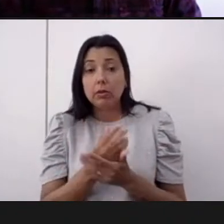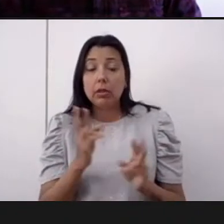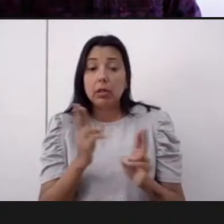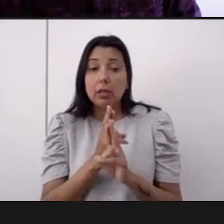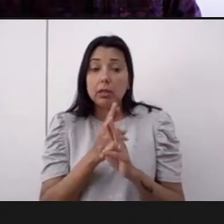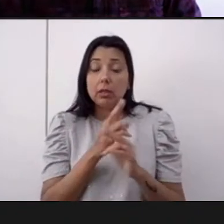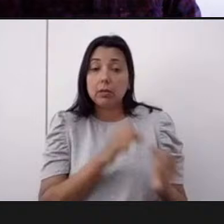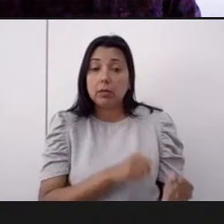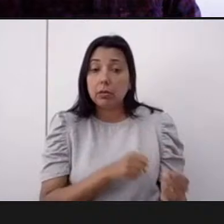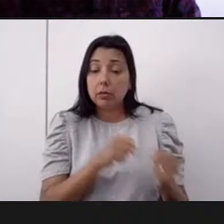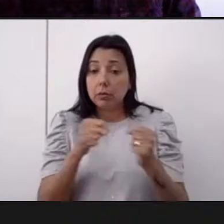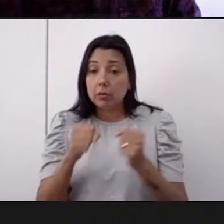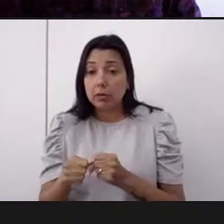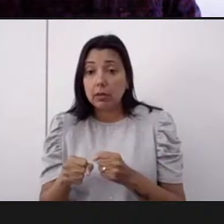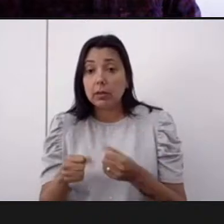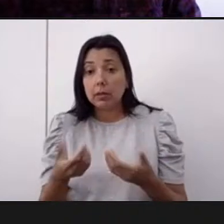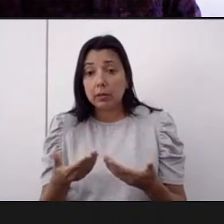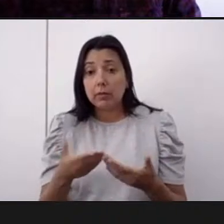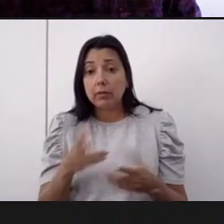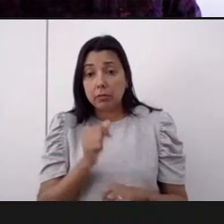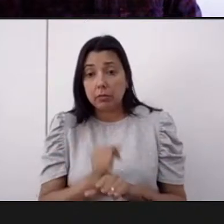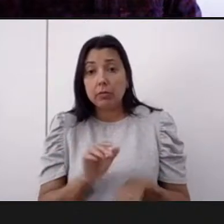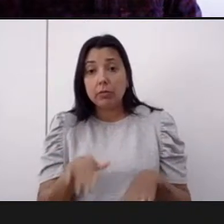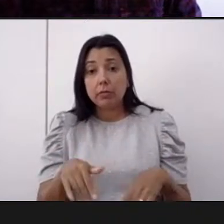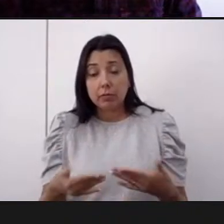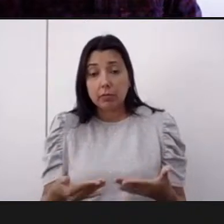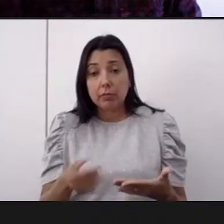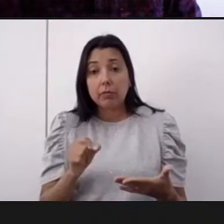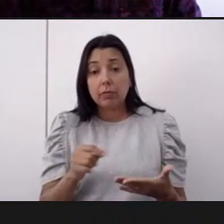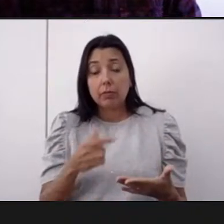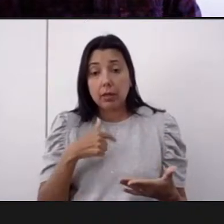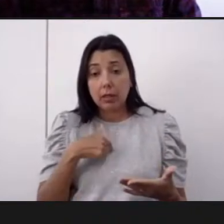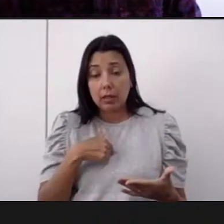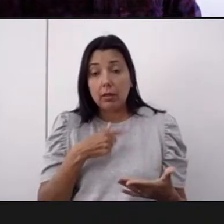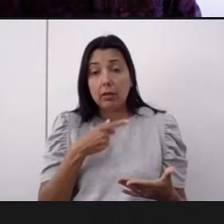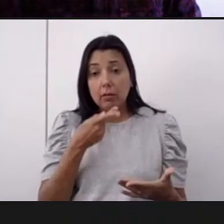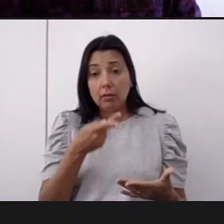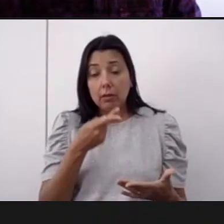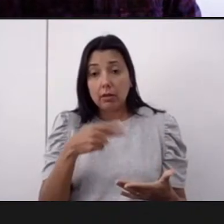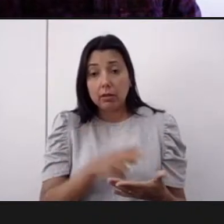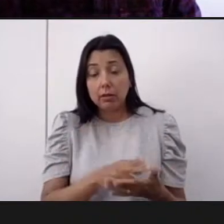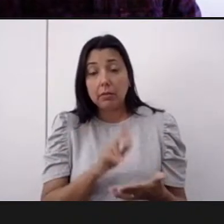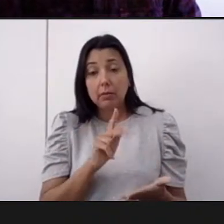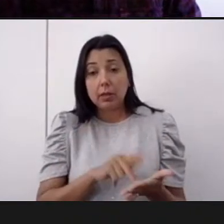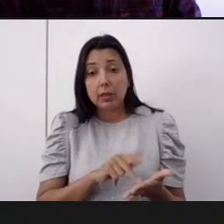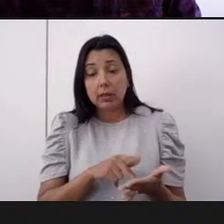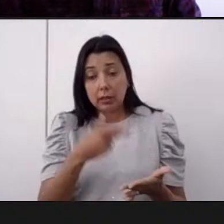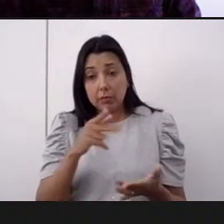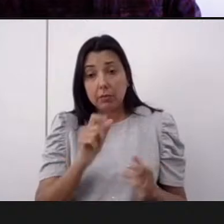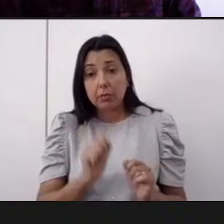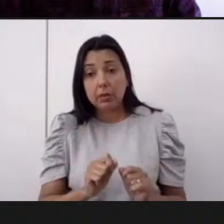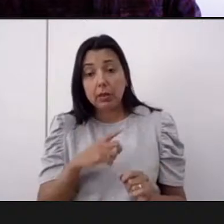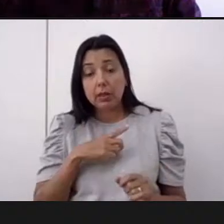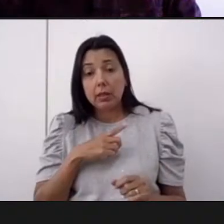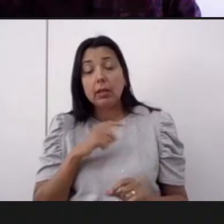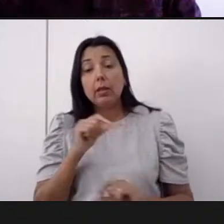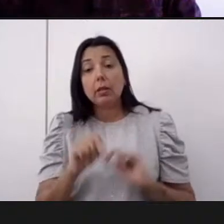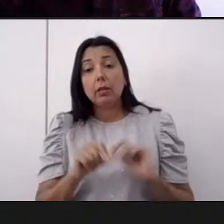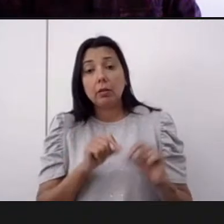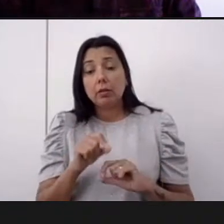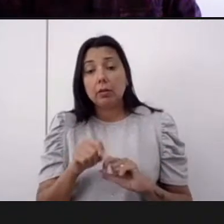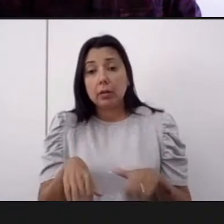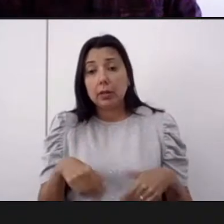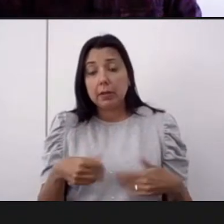field, I really mentioned this dialectic you have between the so-called global or